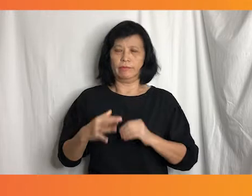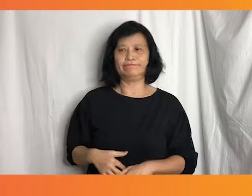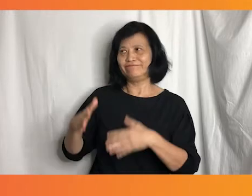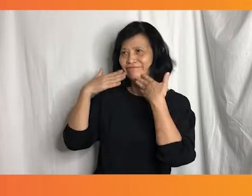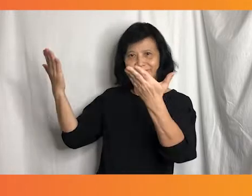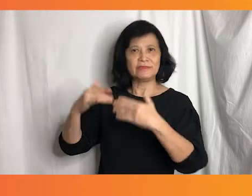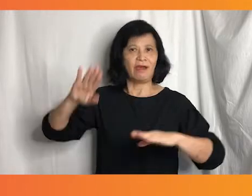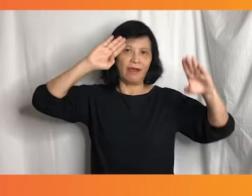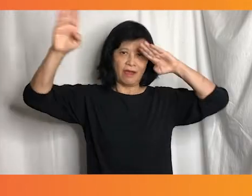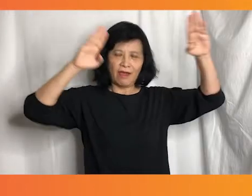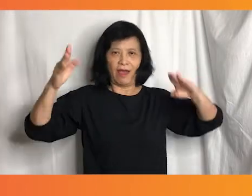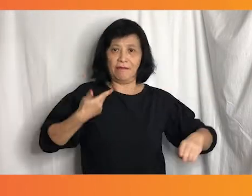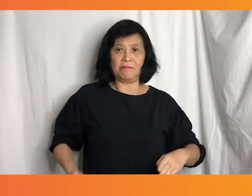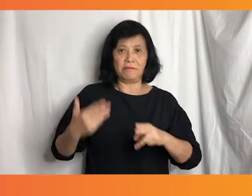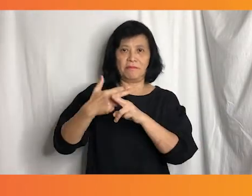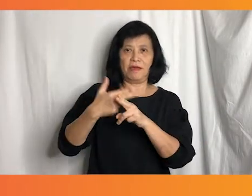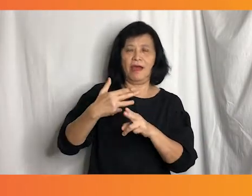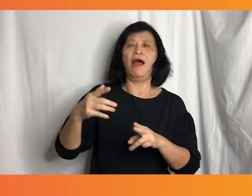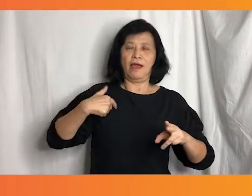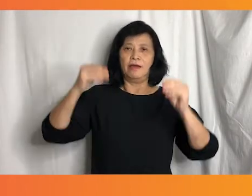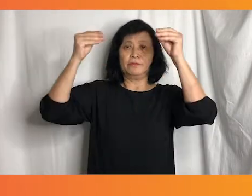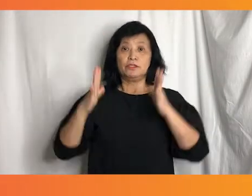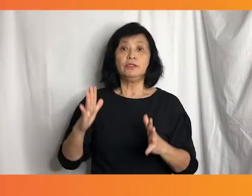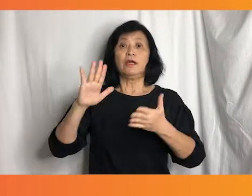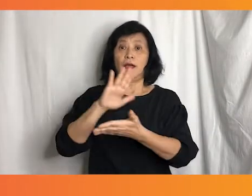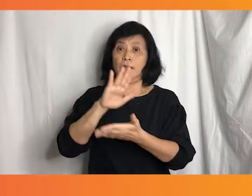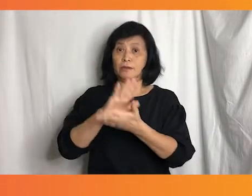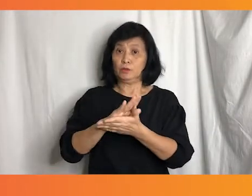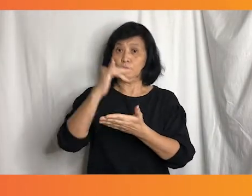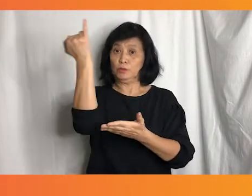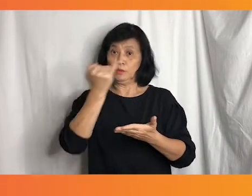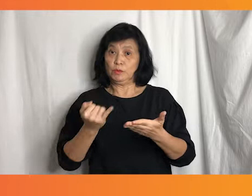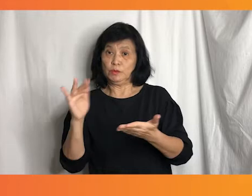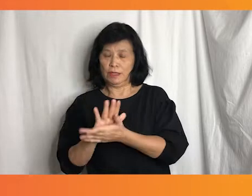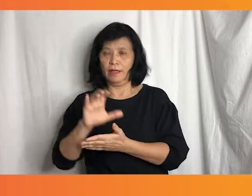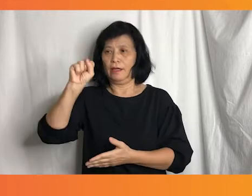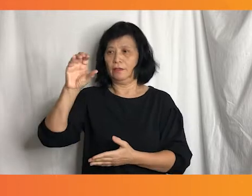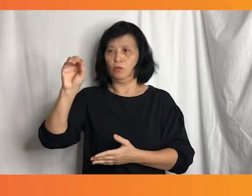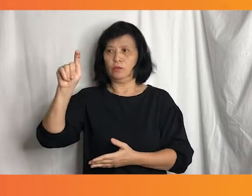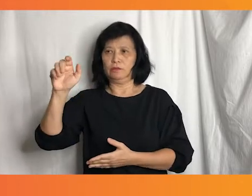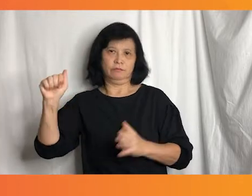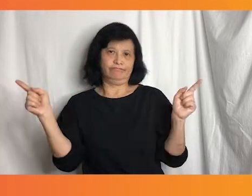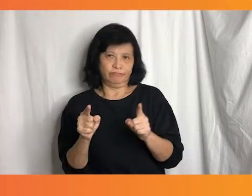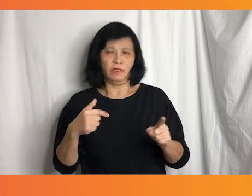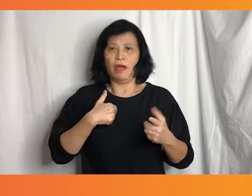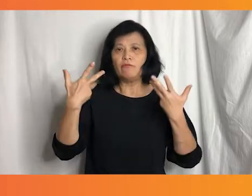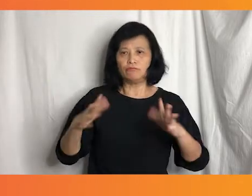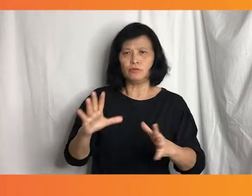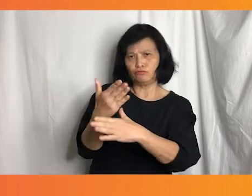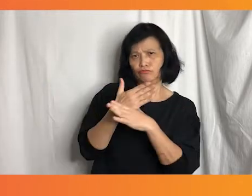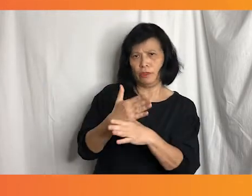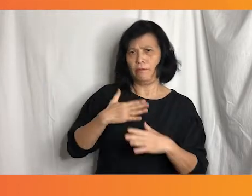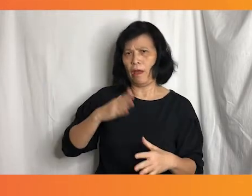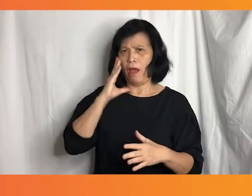you, Aerfi. Hi everyone, I'm Mariette here. I'm teacher at School of the Arts SOTA. I'm going to share with you what I've done